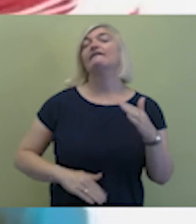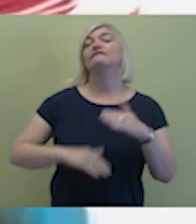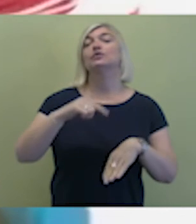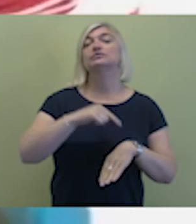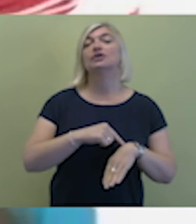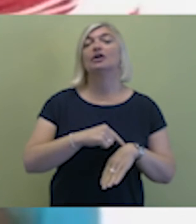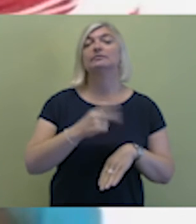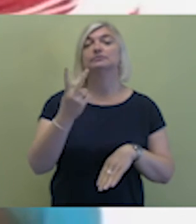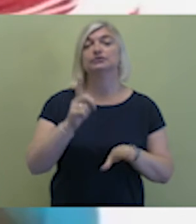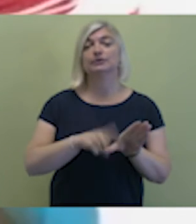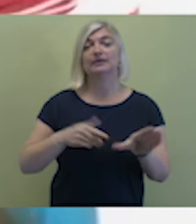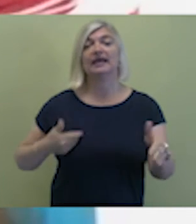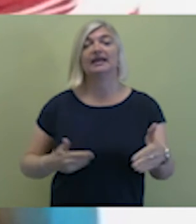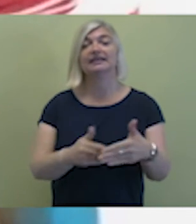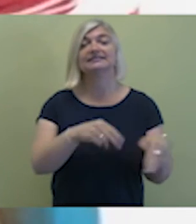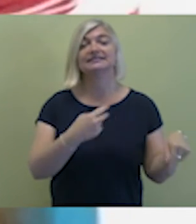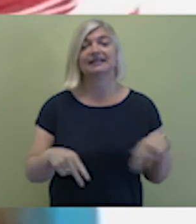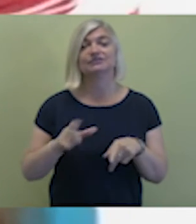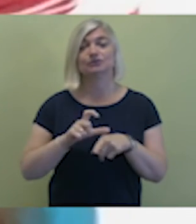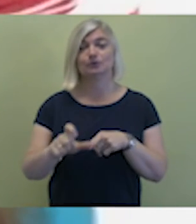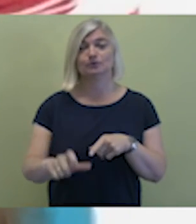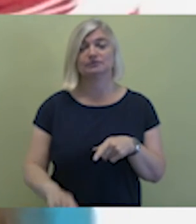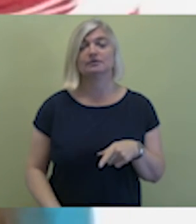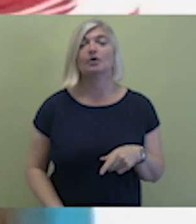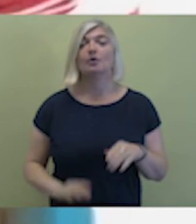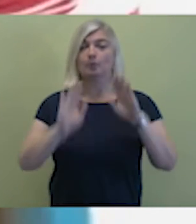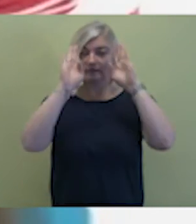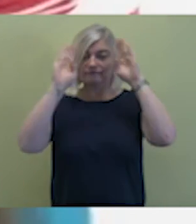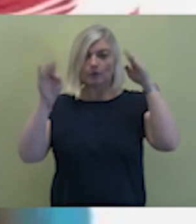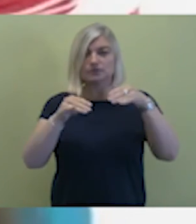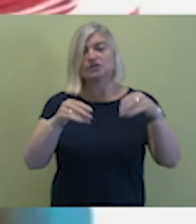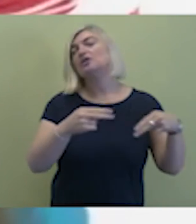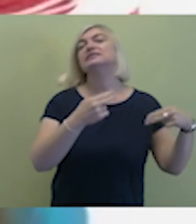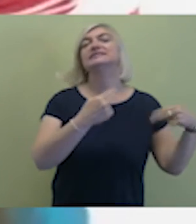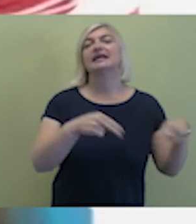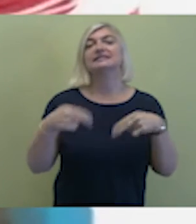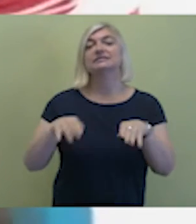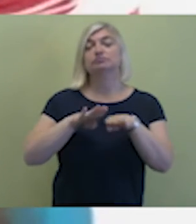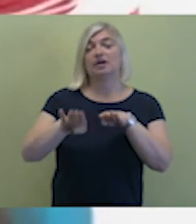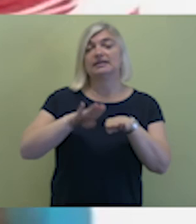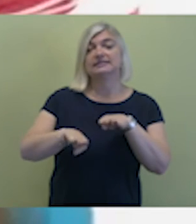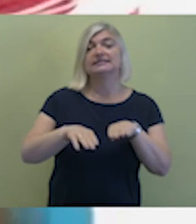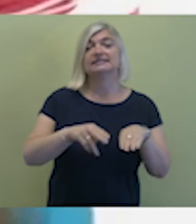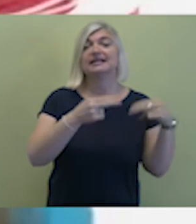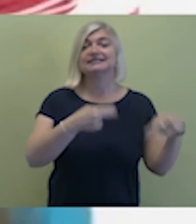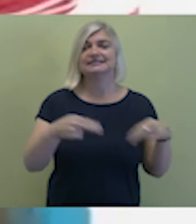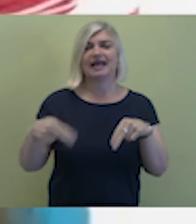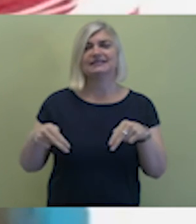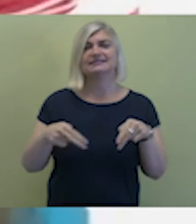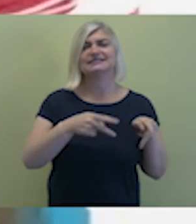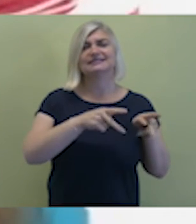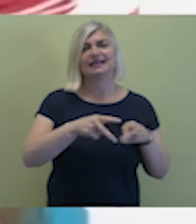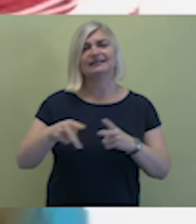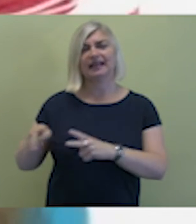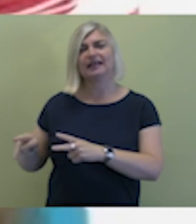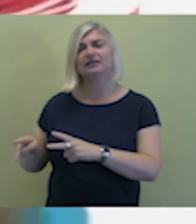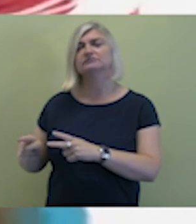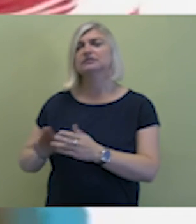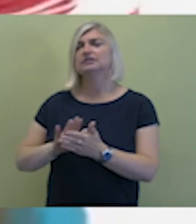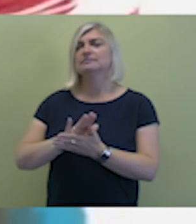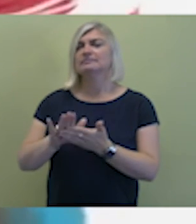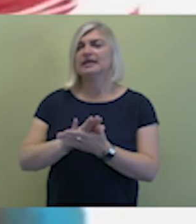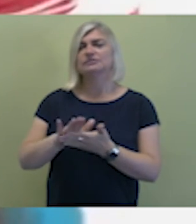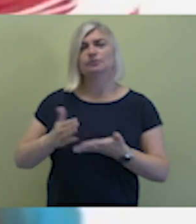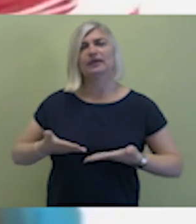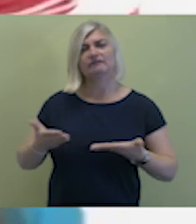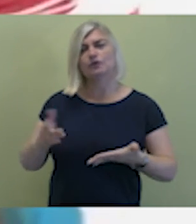dance course. During that course, we focus on dance practice and dance techniques. So it really gives you a good opportunity